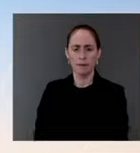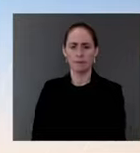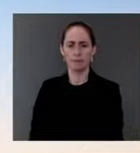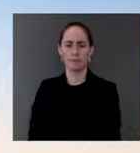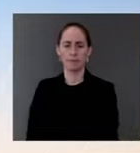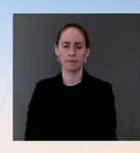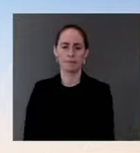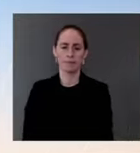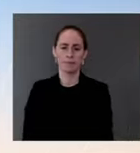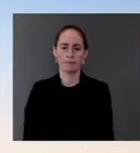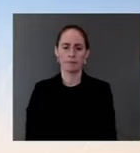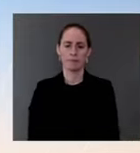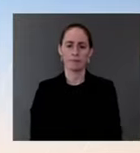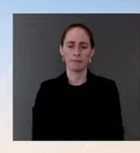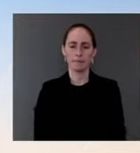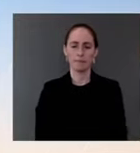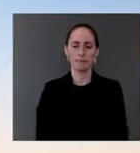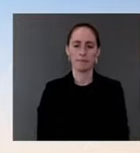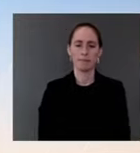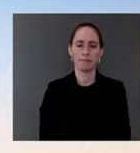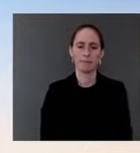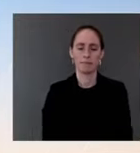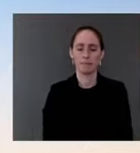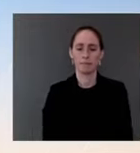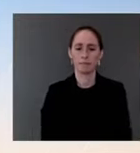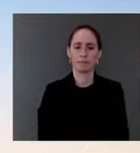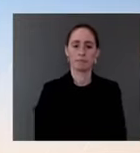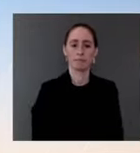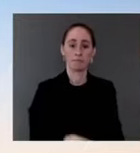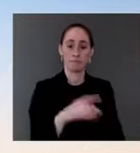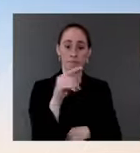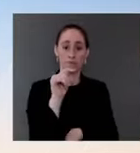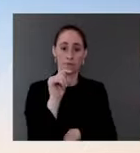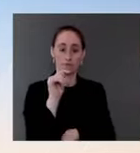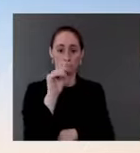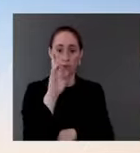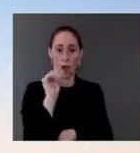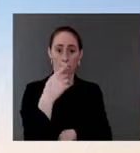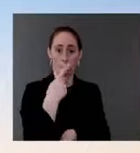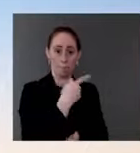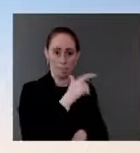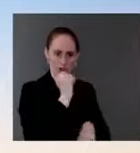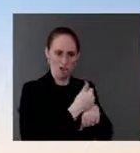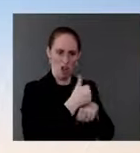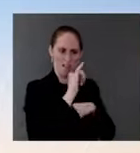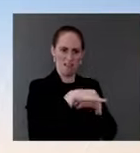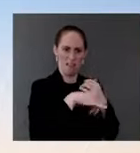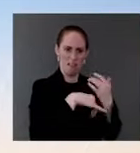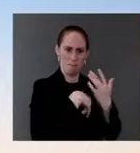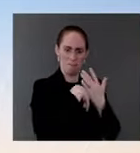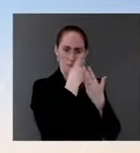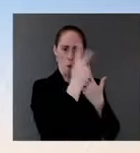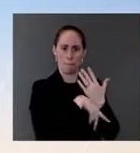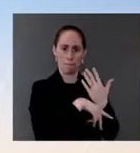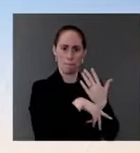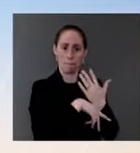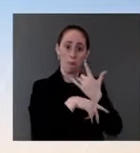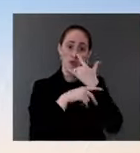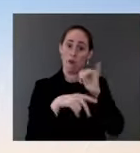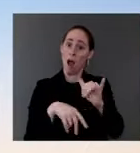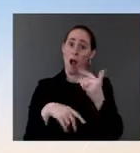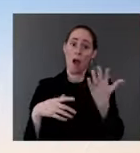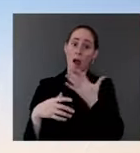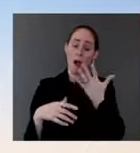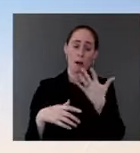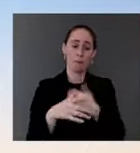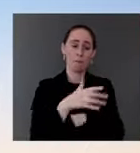from their children, and had an absolutely inhumane and horrific approach to immigration. So I don't think there's any point of comparison there. I will check and